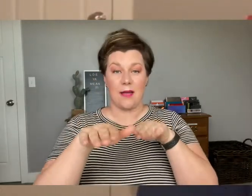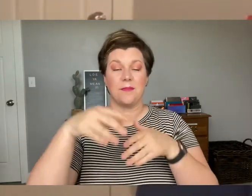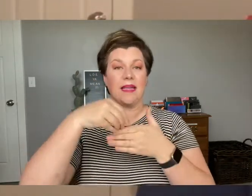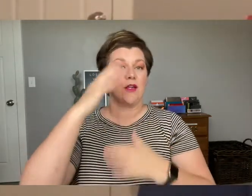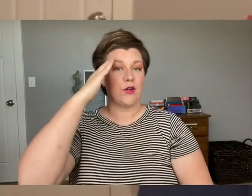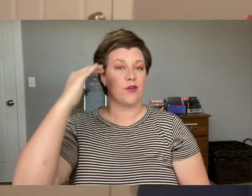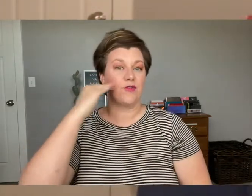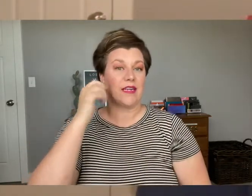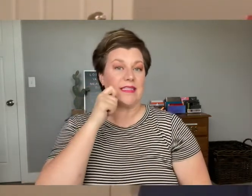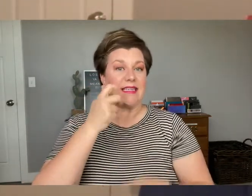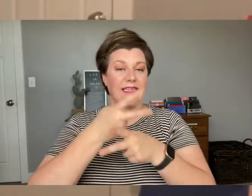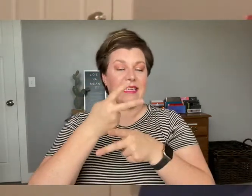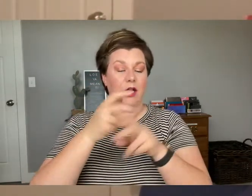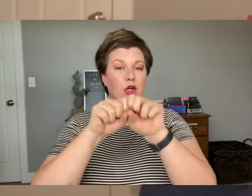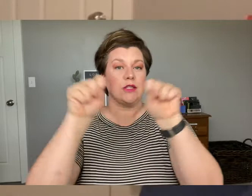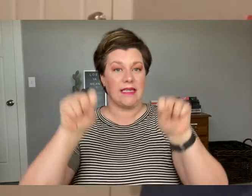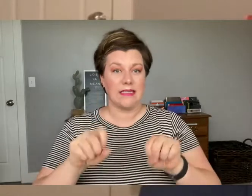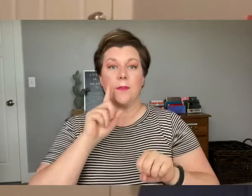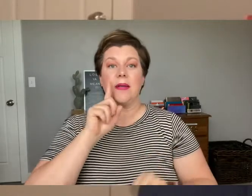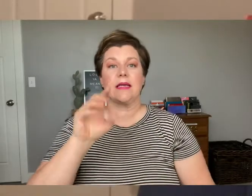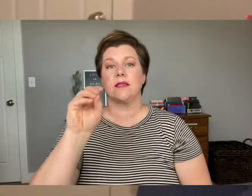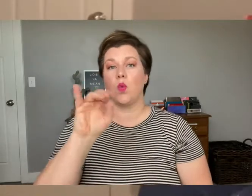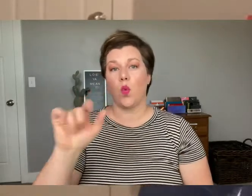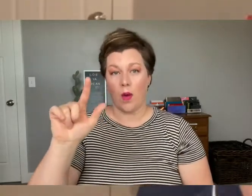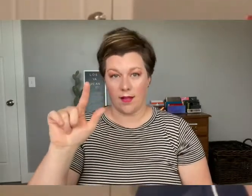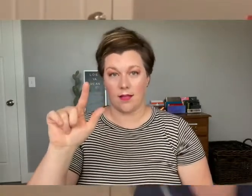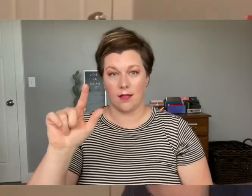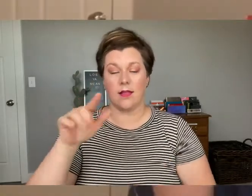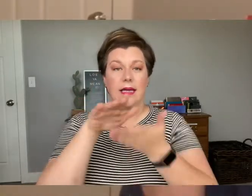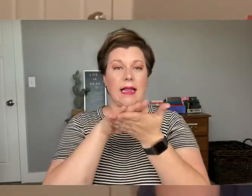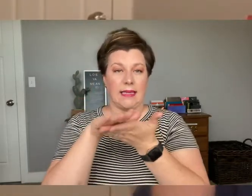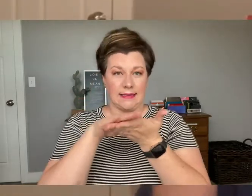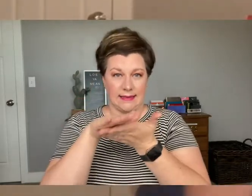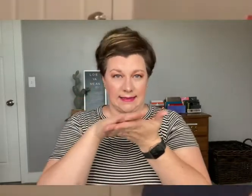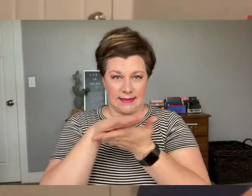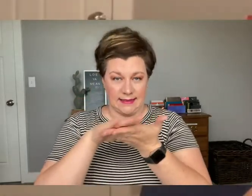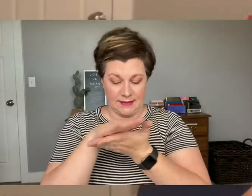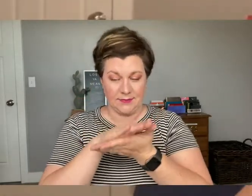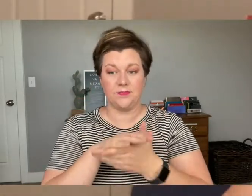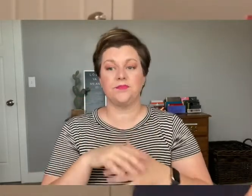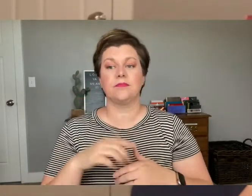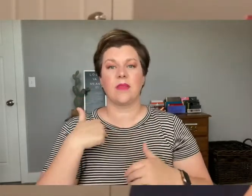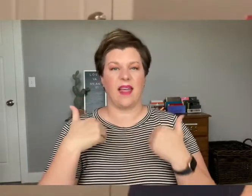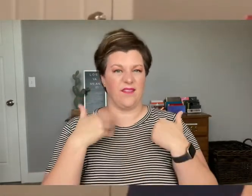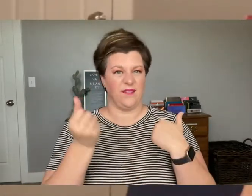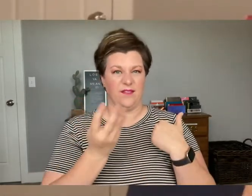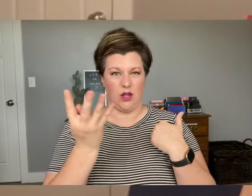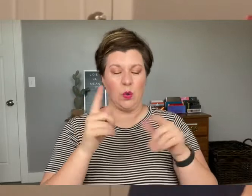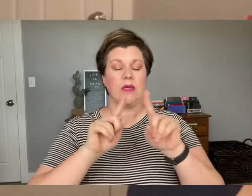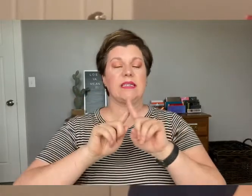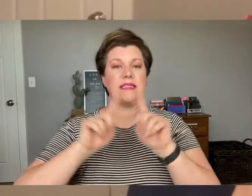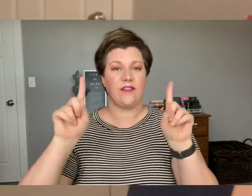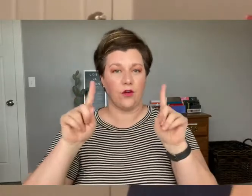step in a Korean skincare system is to oil cleanse the face. Now I have a